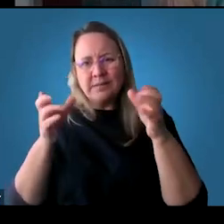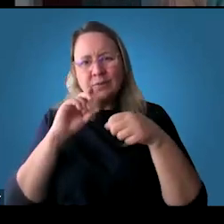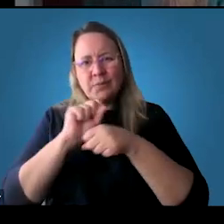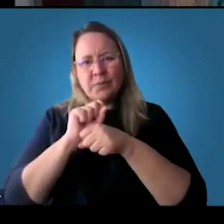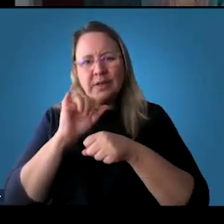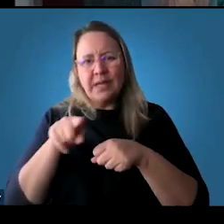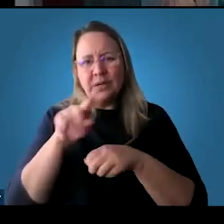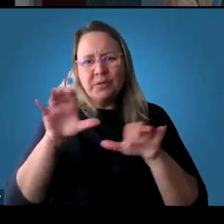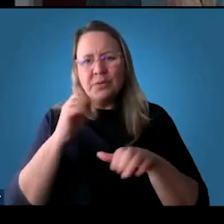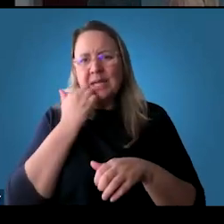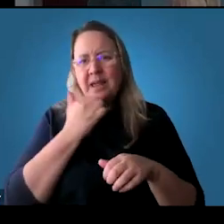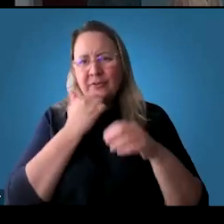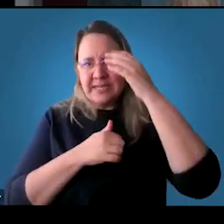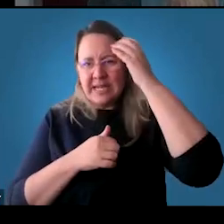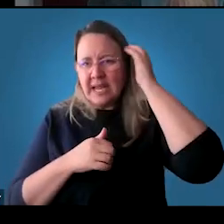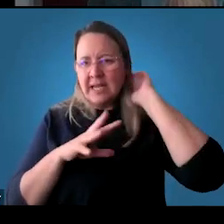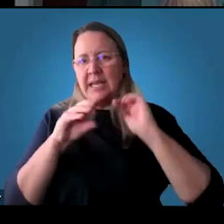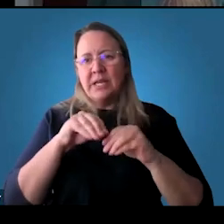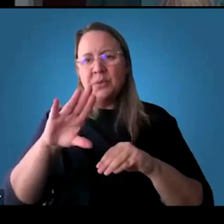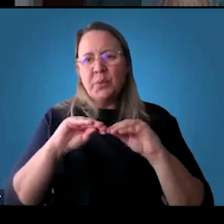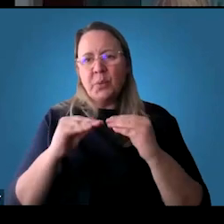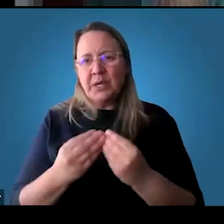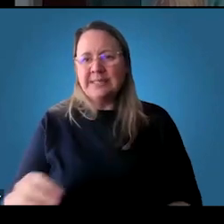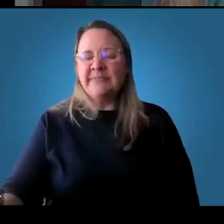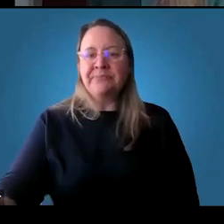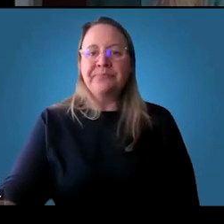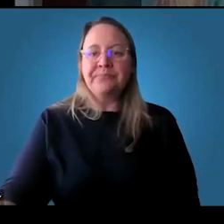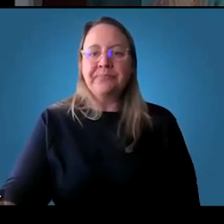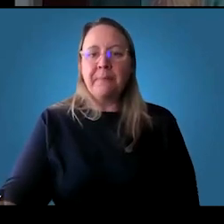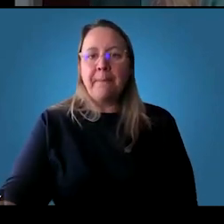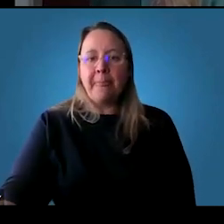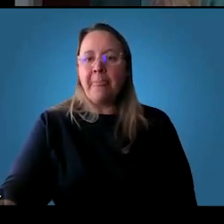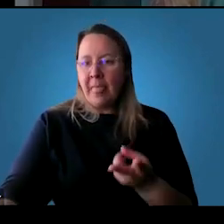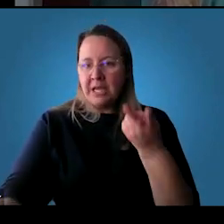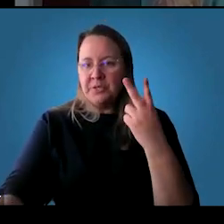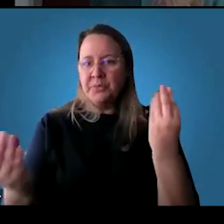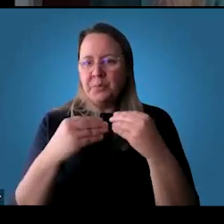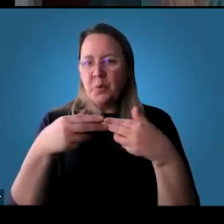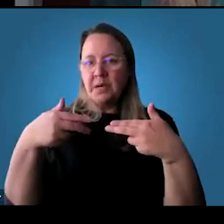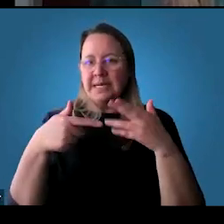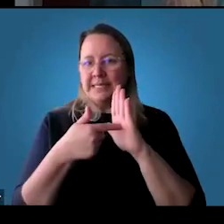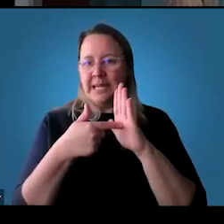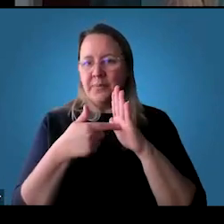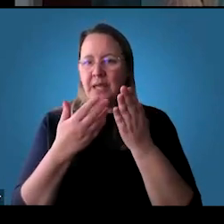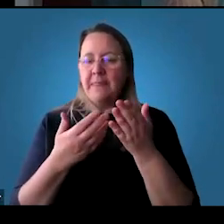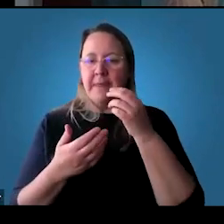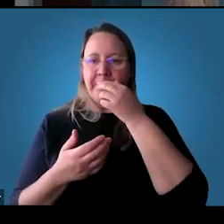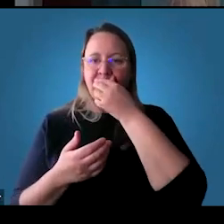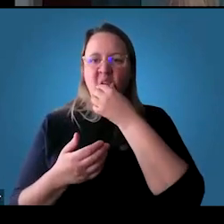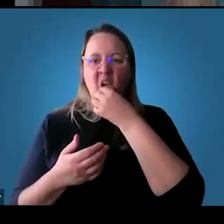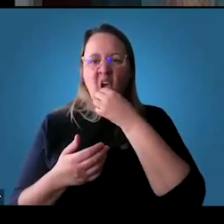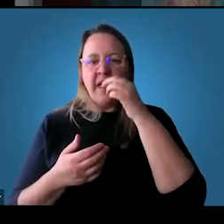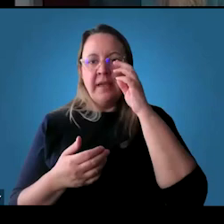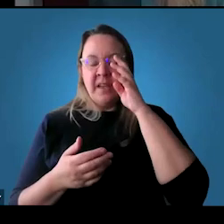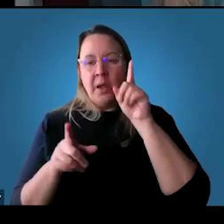that you are doing every day in your organization. I'm going to share two more examples and then close by highlighting a handful